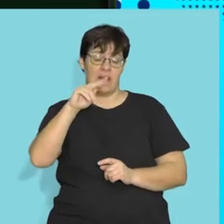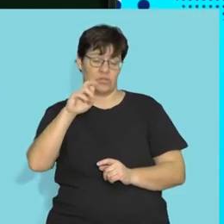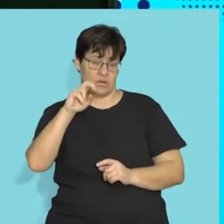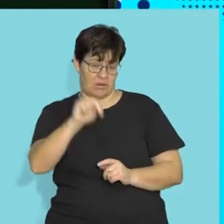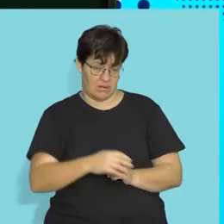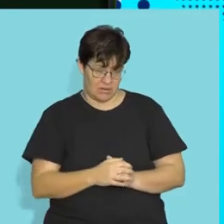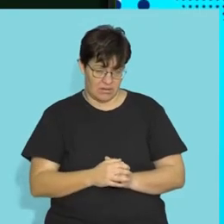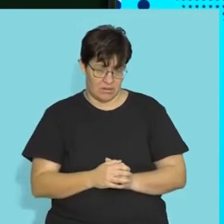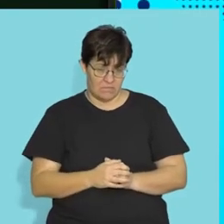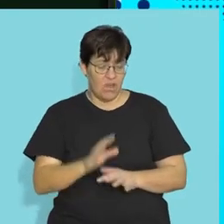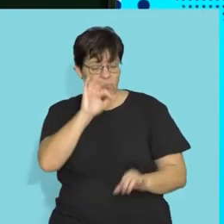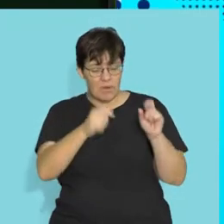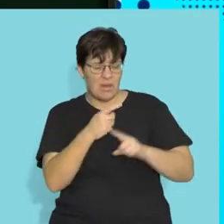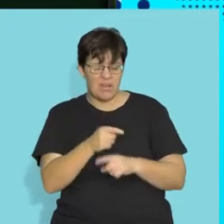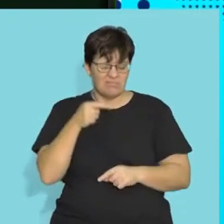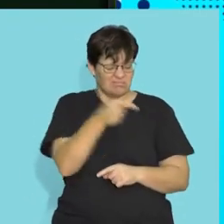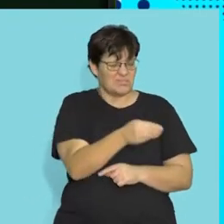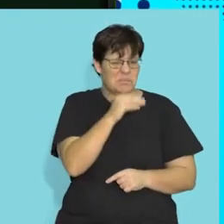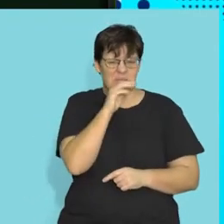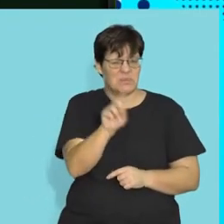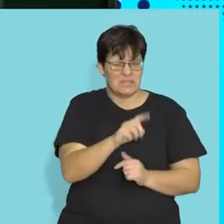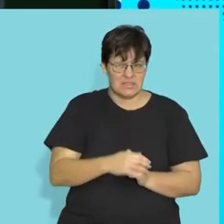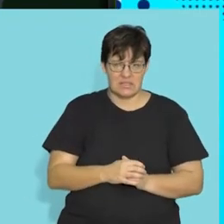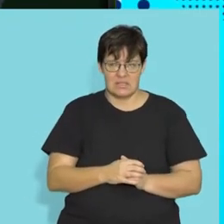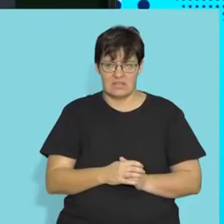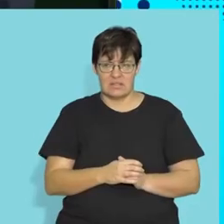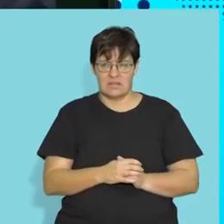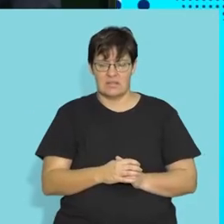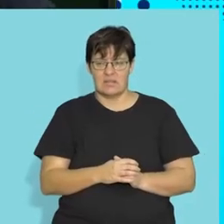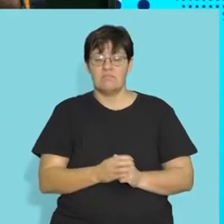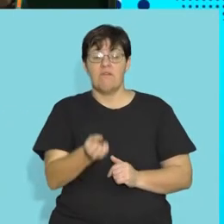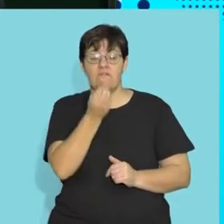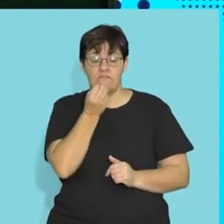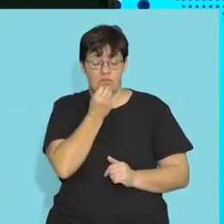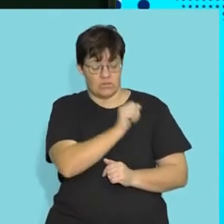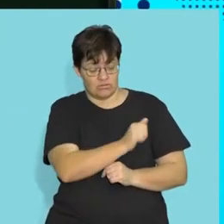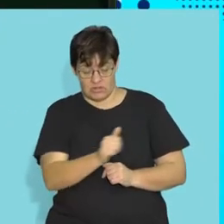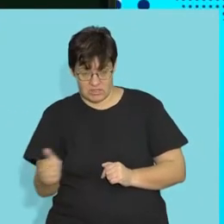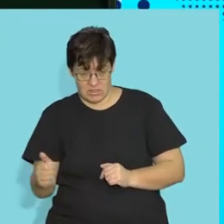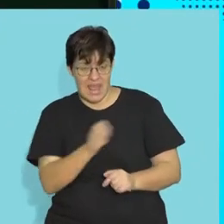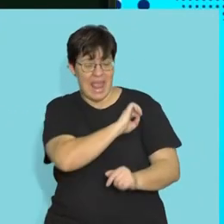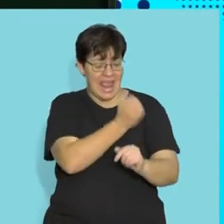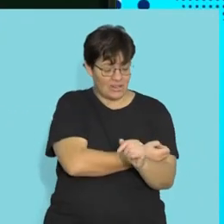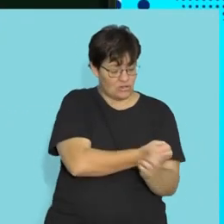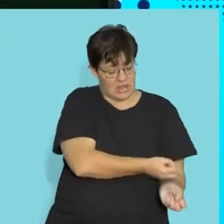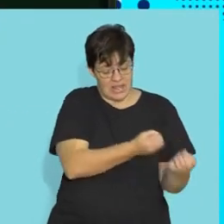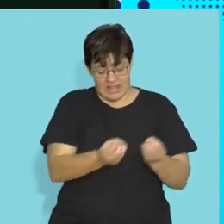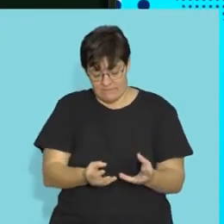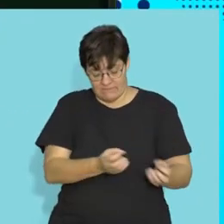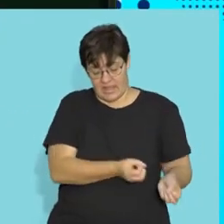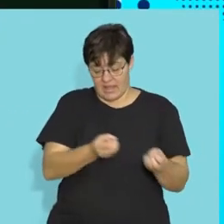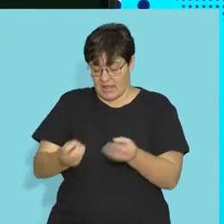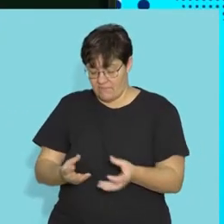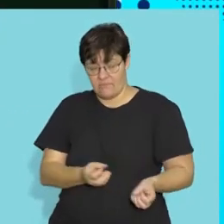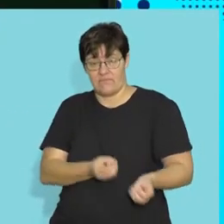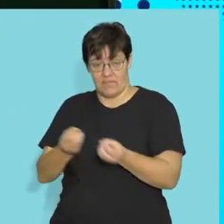as we wrap this section up, we need to understand what bioaccumulation is. We know that in a food chain, energy is passed on from one trophic level